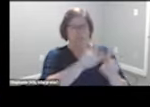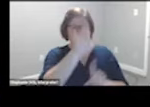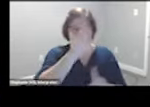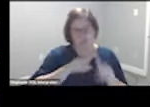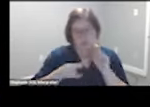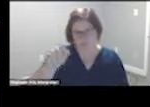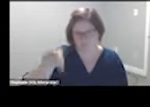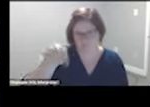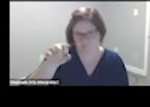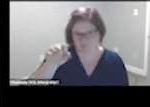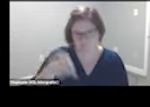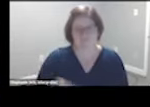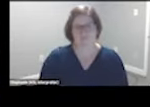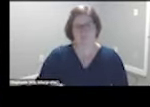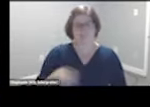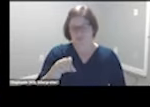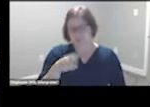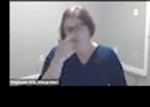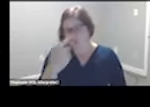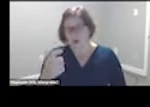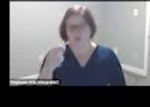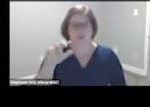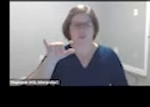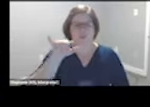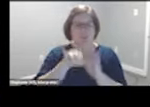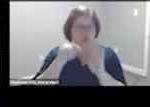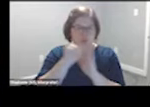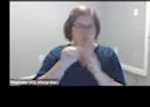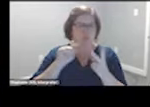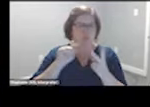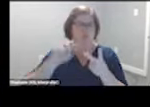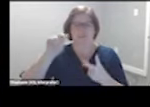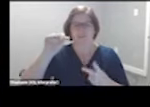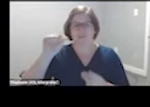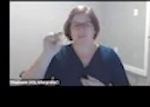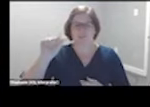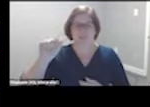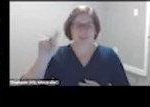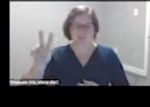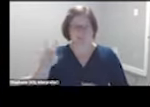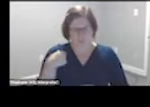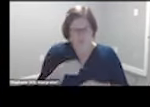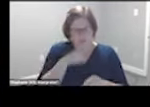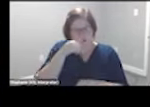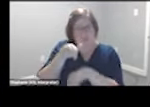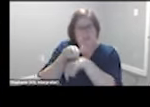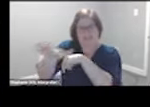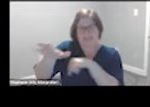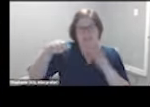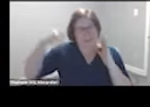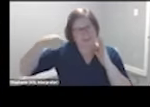and NASA TV, we cannot send the producer, we cannot send the cameraman in the space. So all the things done